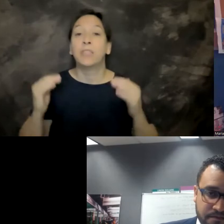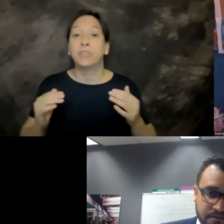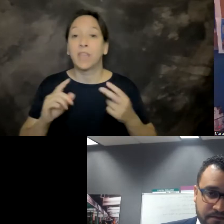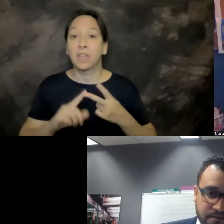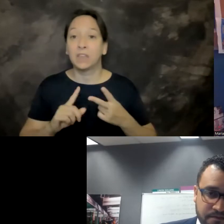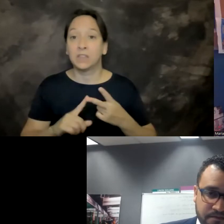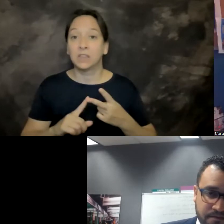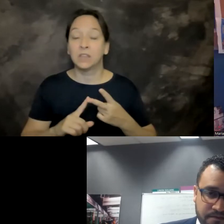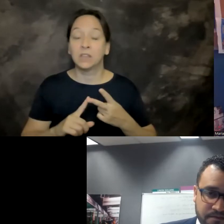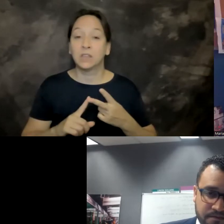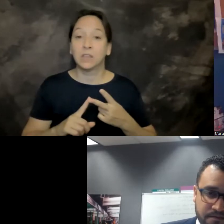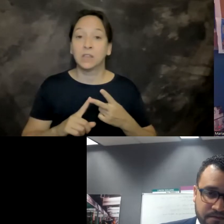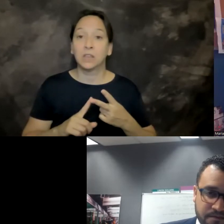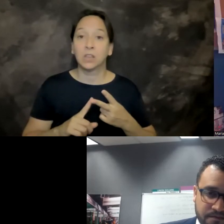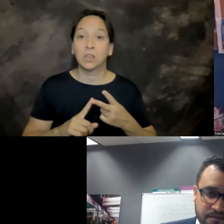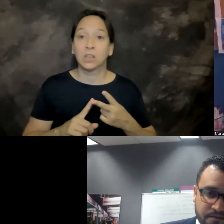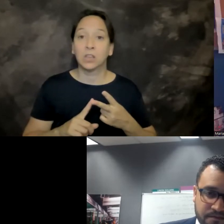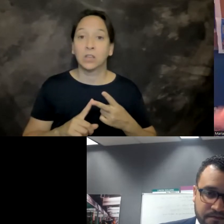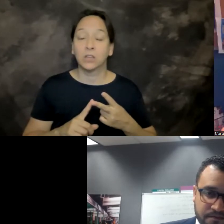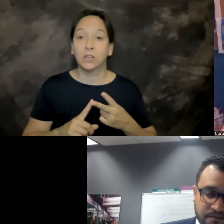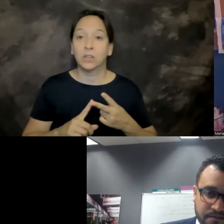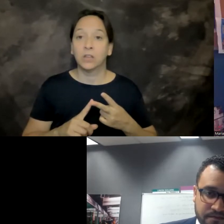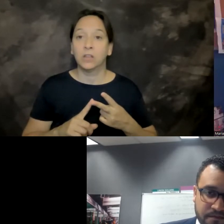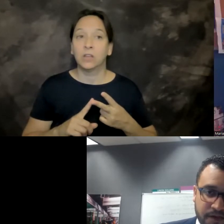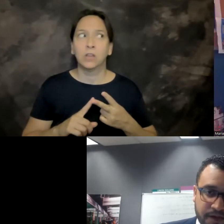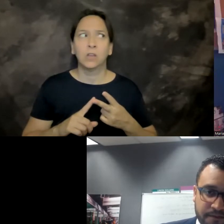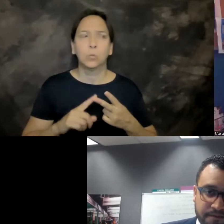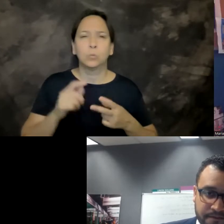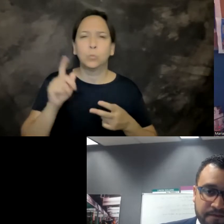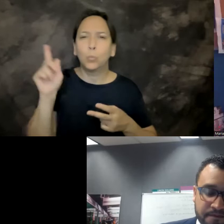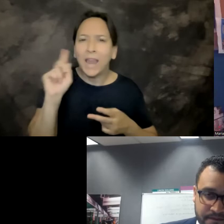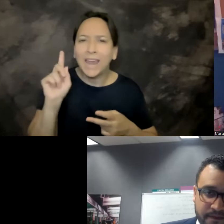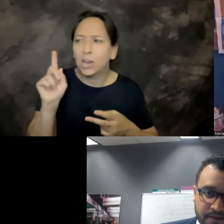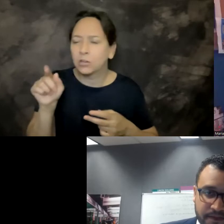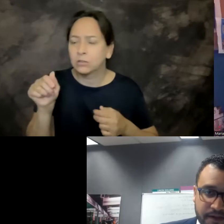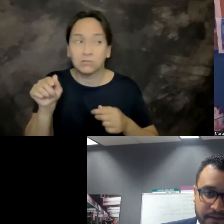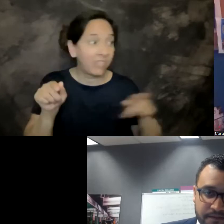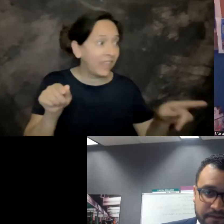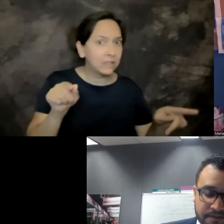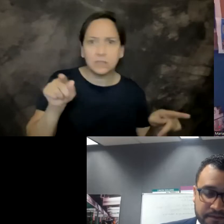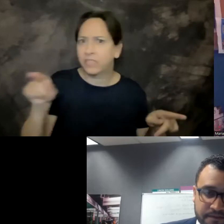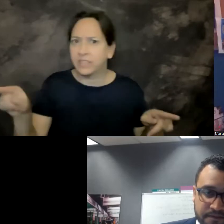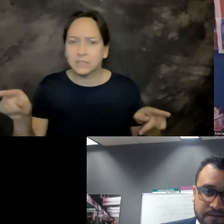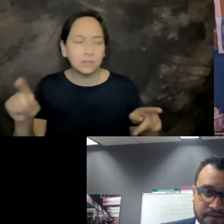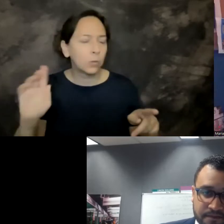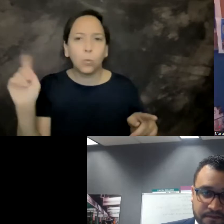particularly thinking about which ones can I access, which stations for the commuter rail can I